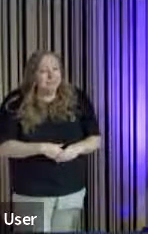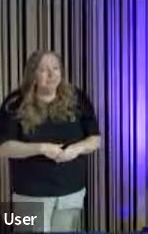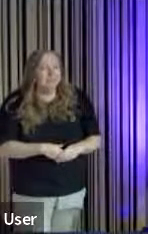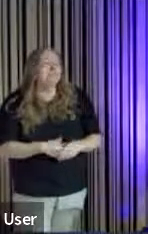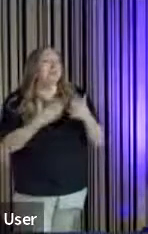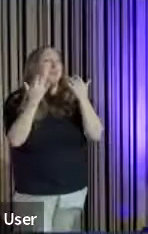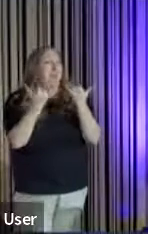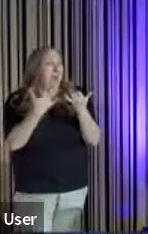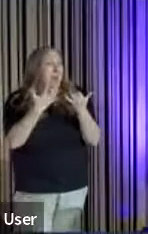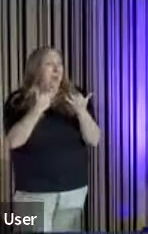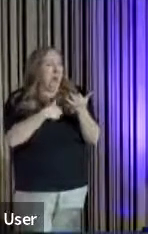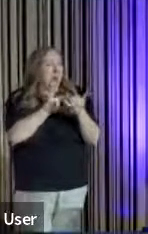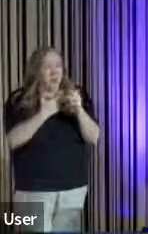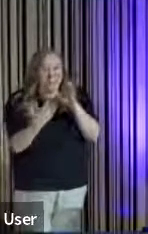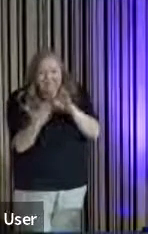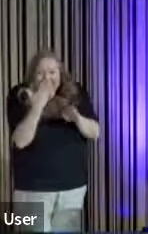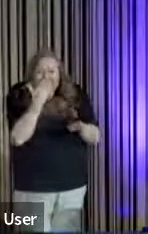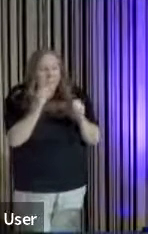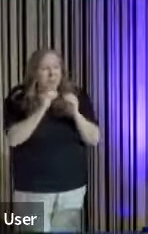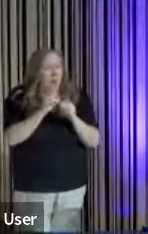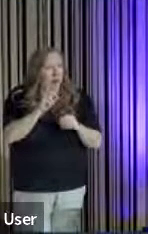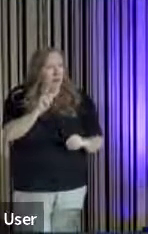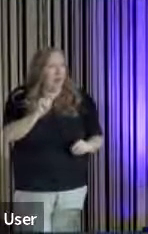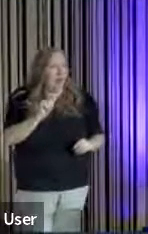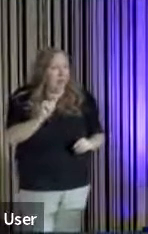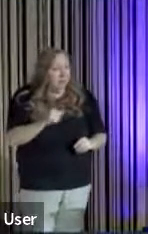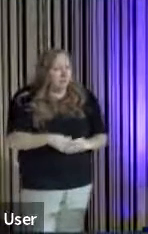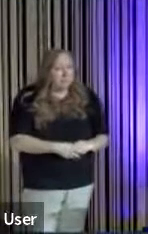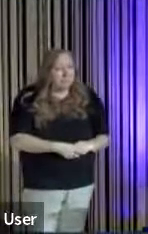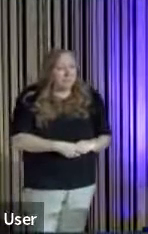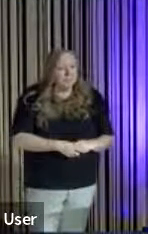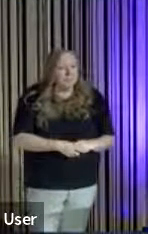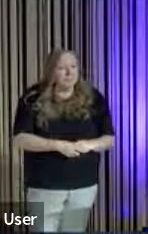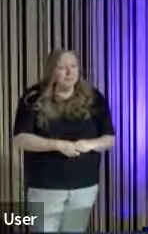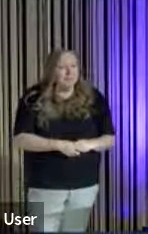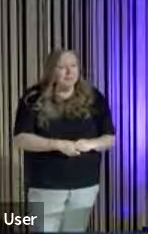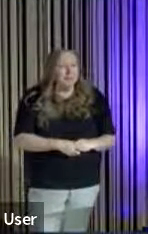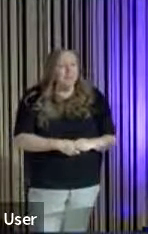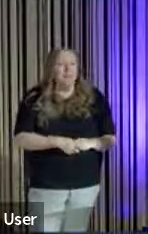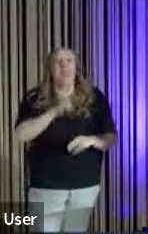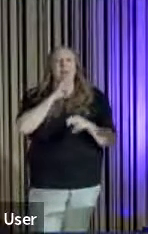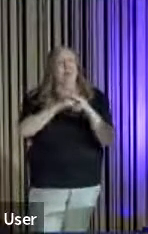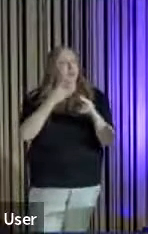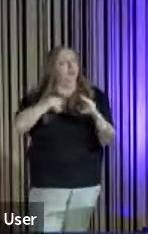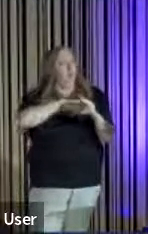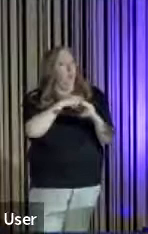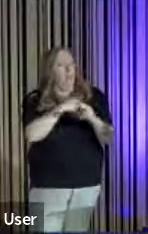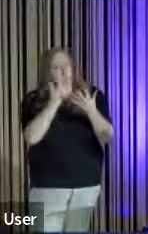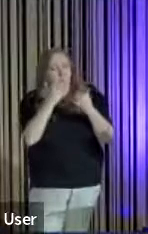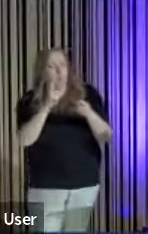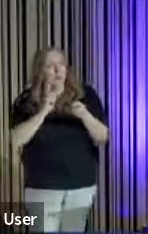deeper into the data set. So as I mentioned, we were interested to sample the whole